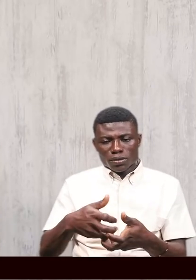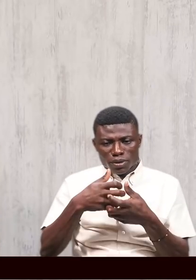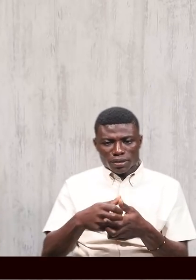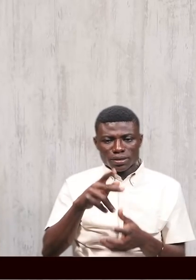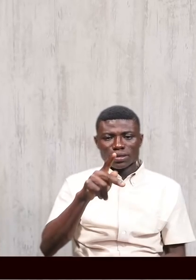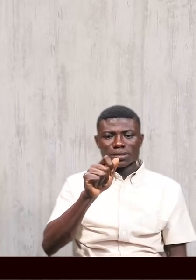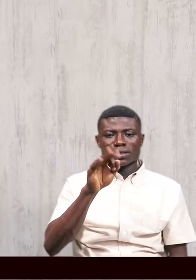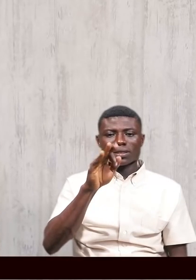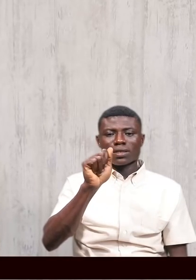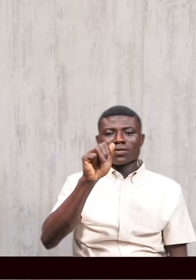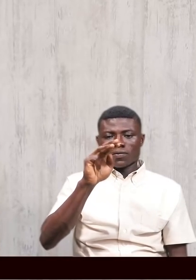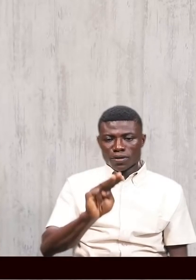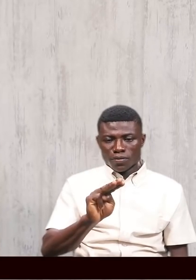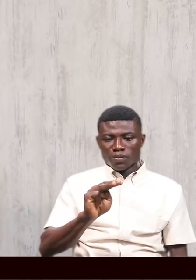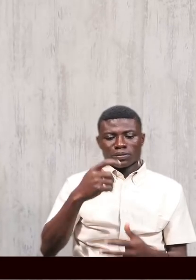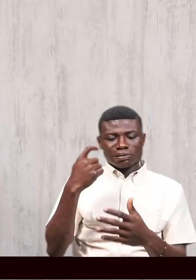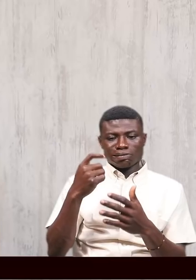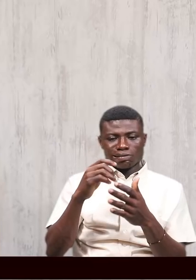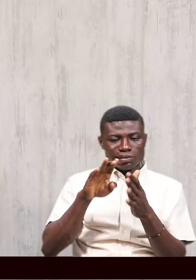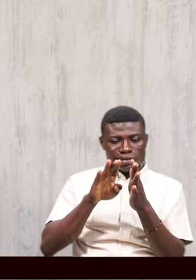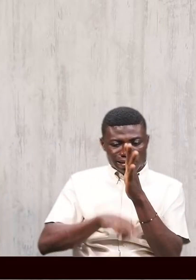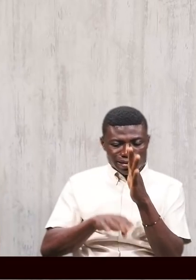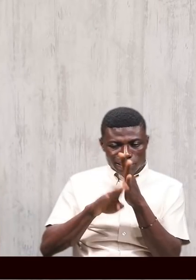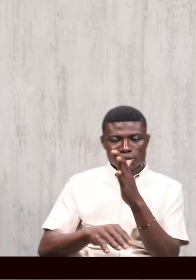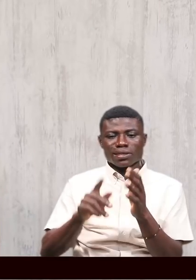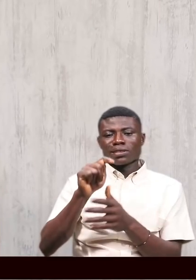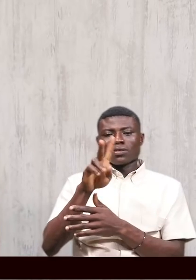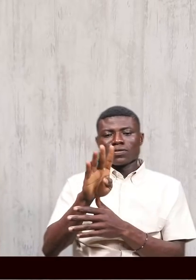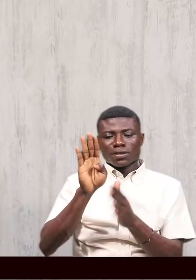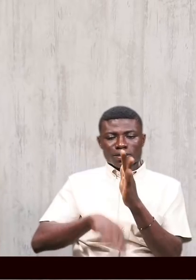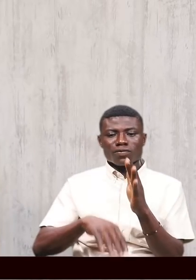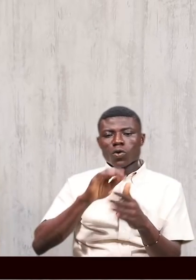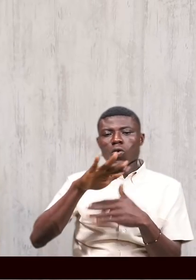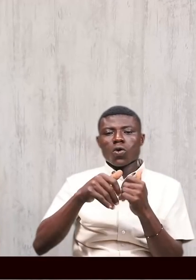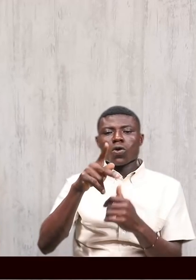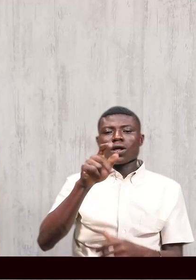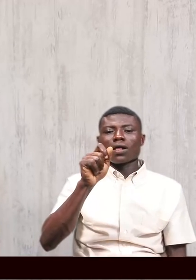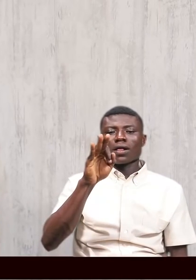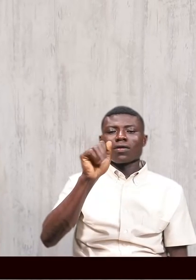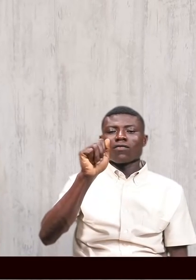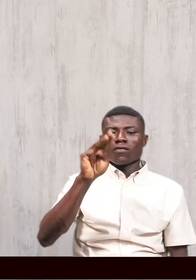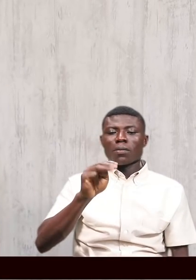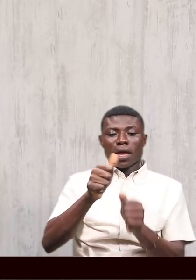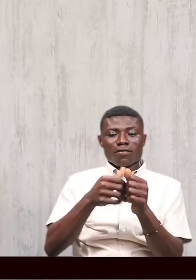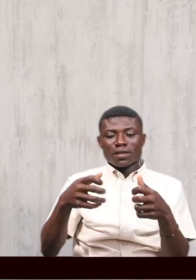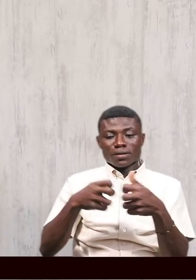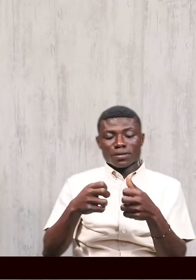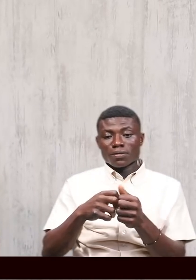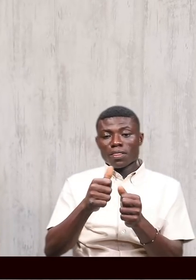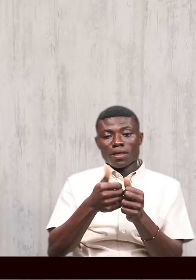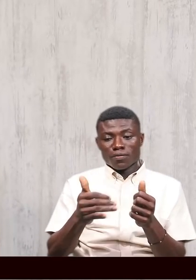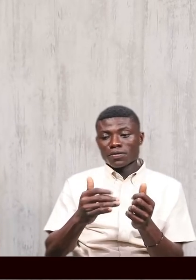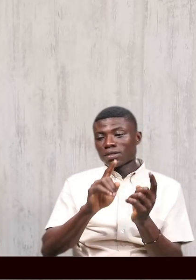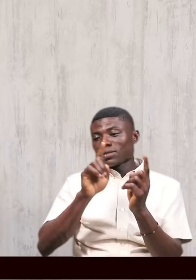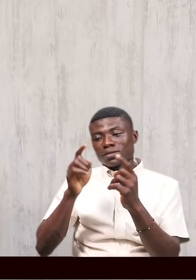kafam. The amuneb one yard ding, a kafam. TV, a kafam. Freezer, a kafam. Fridge, a kafam. In fact, young